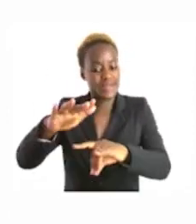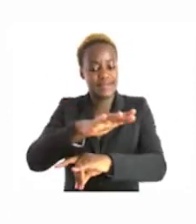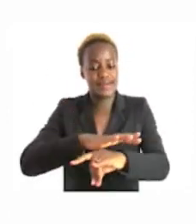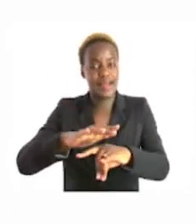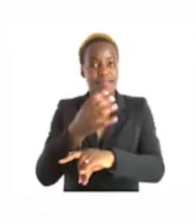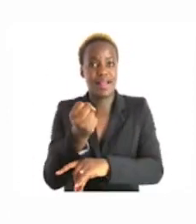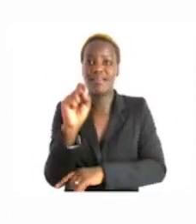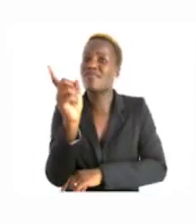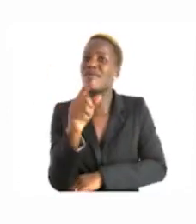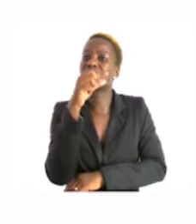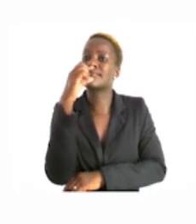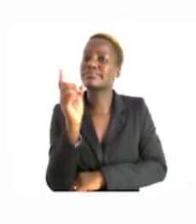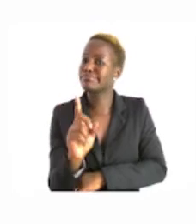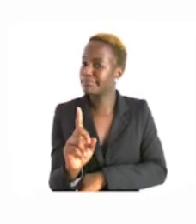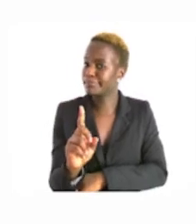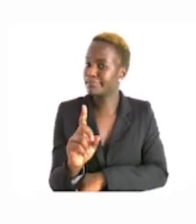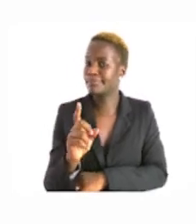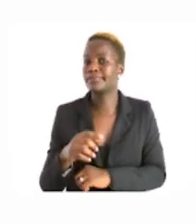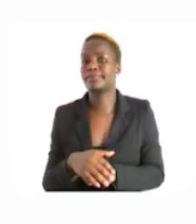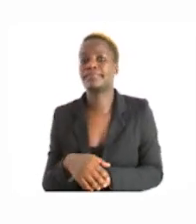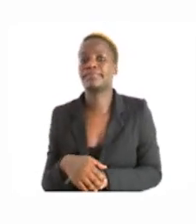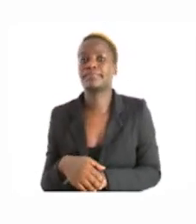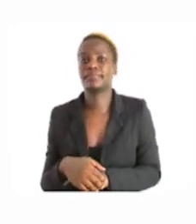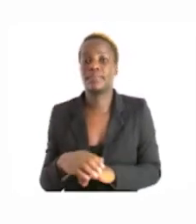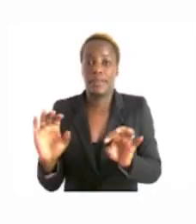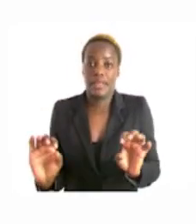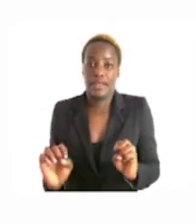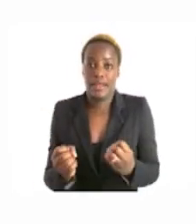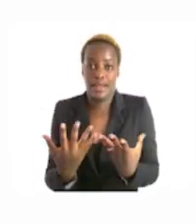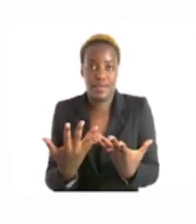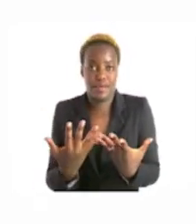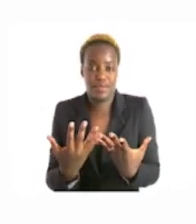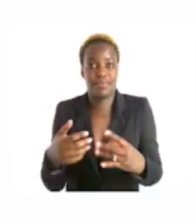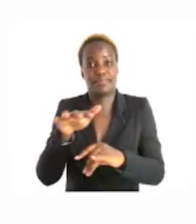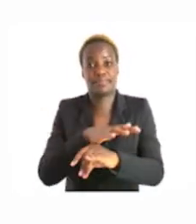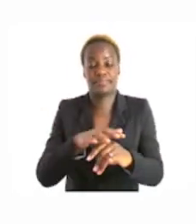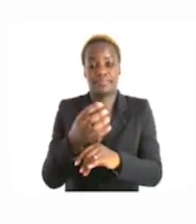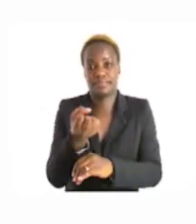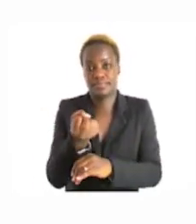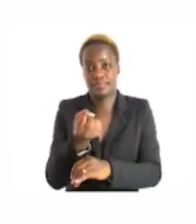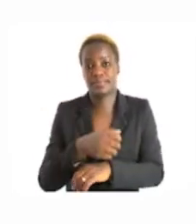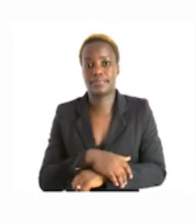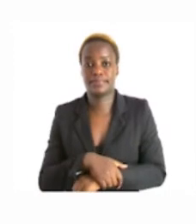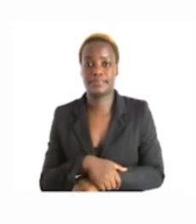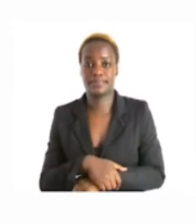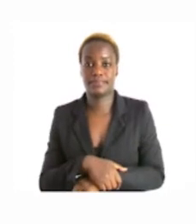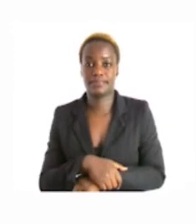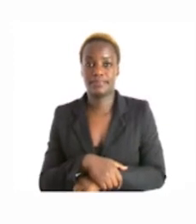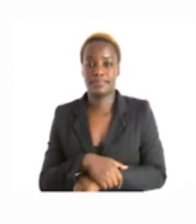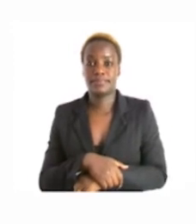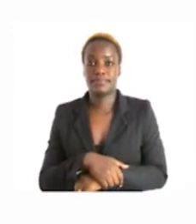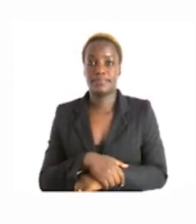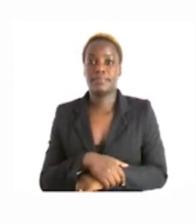the name of the animal. I would like to see the animal's name, as well as the number of the animals on the $50